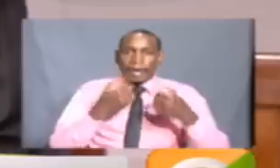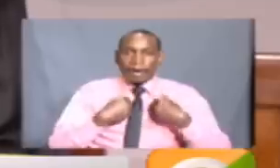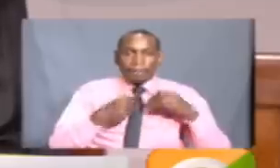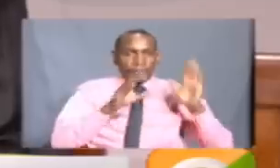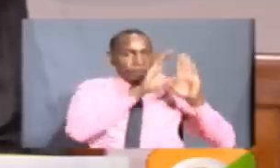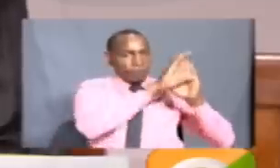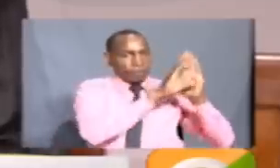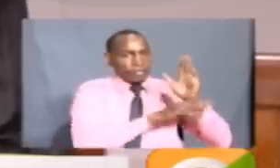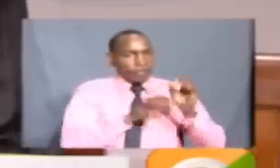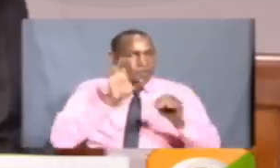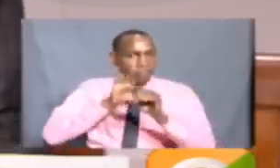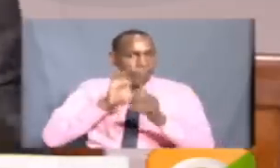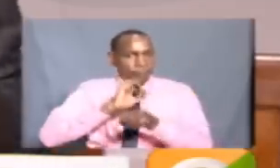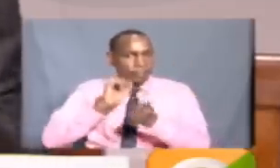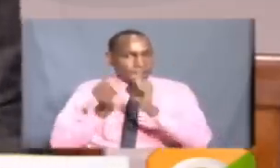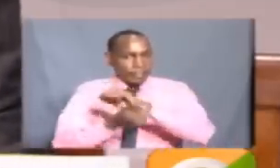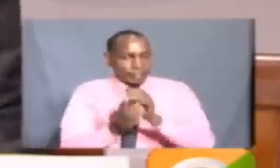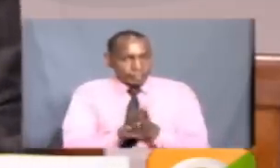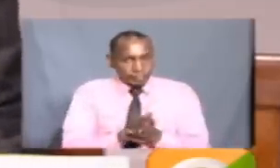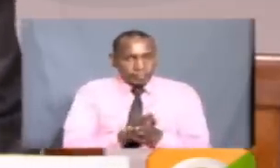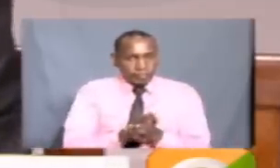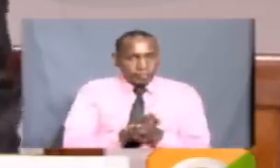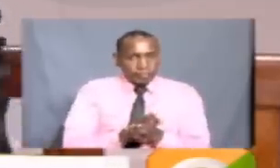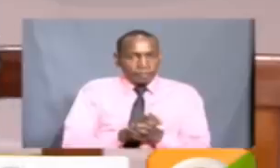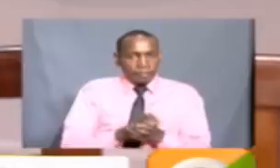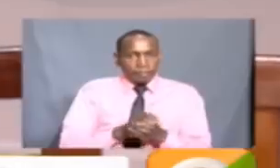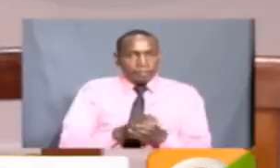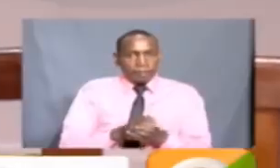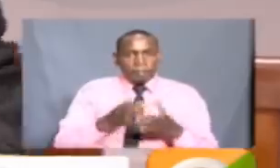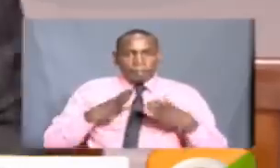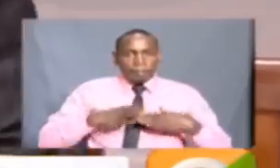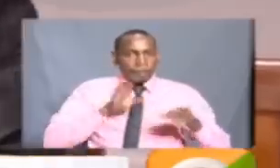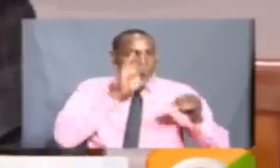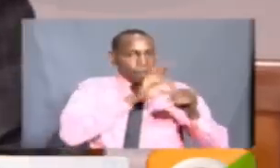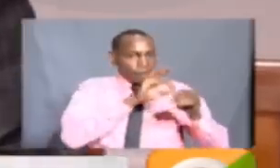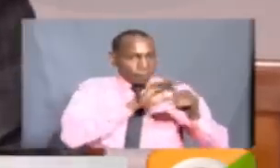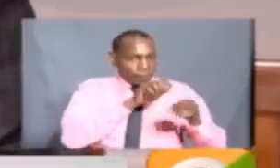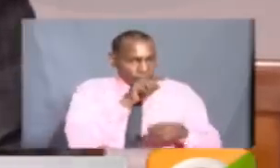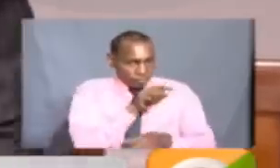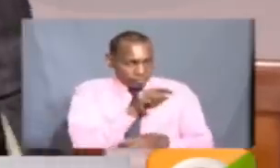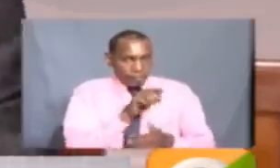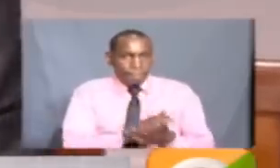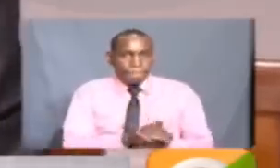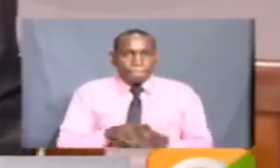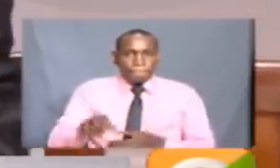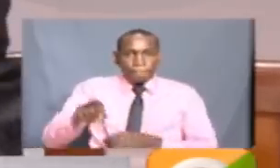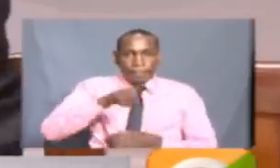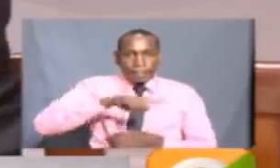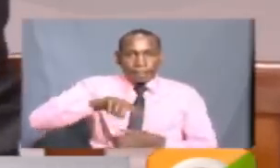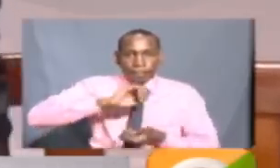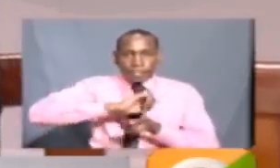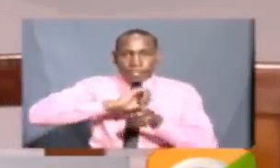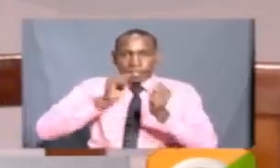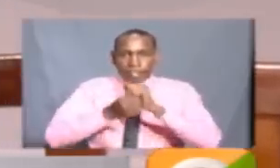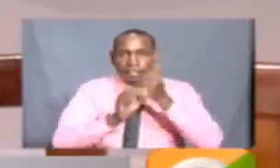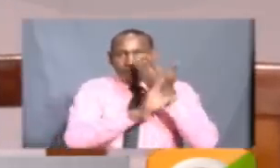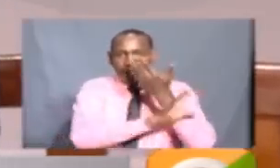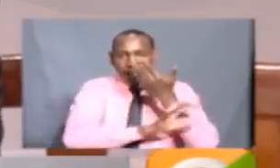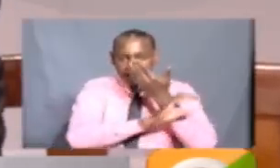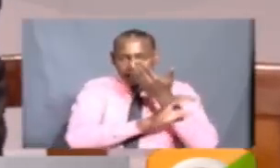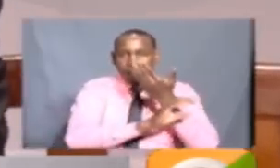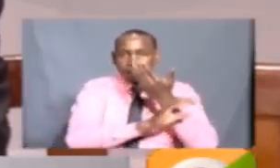referendum. In this referendum, people will vote this way. And we will change this country this